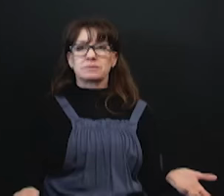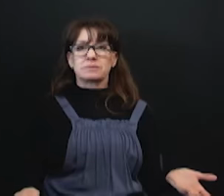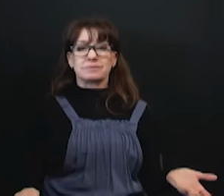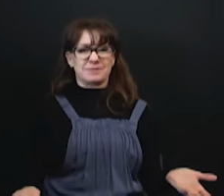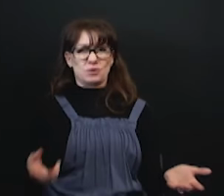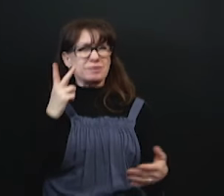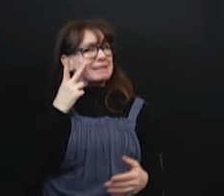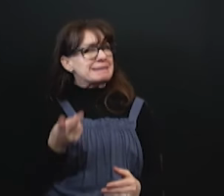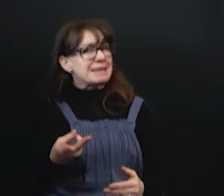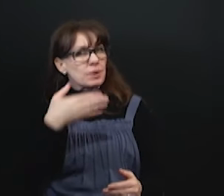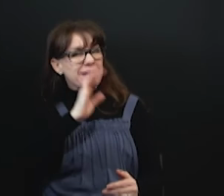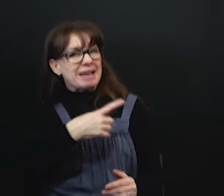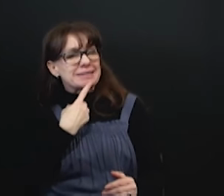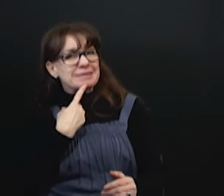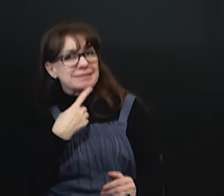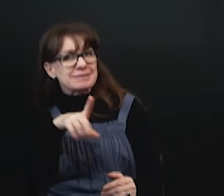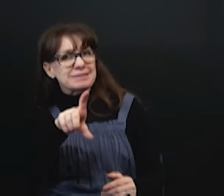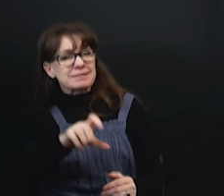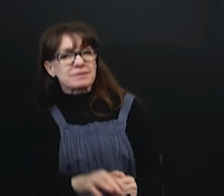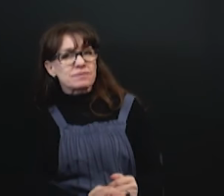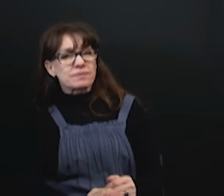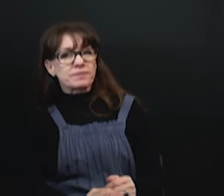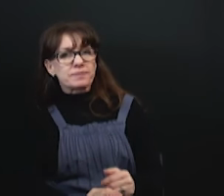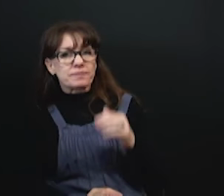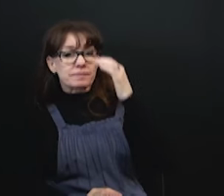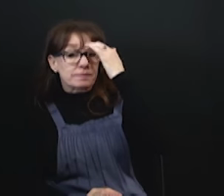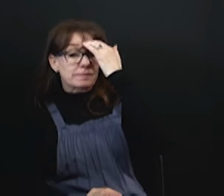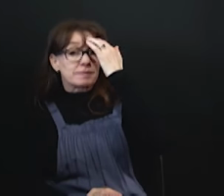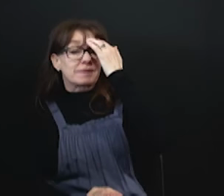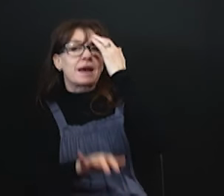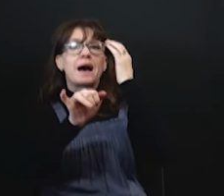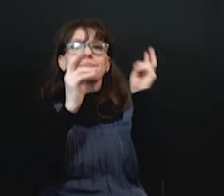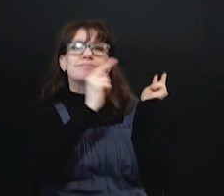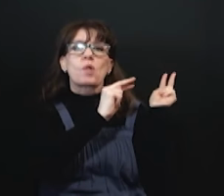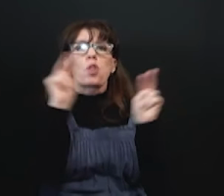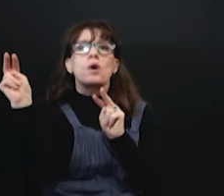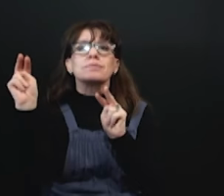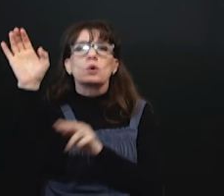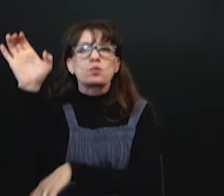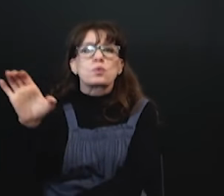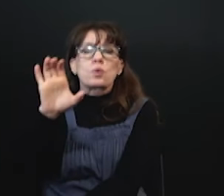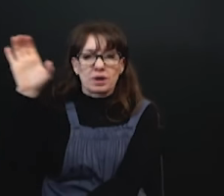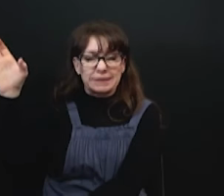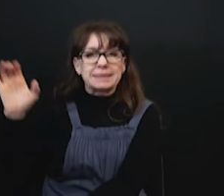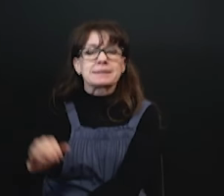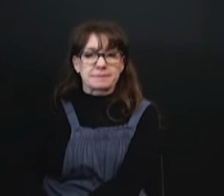Do you see what God is saying? Look to the cross.